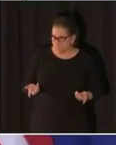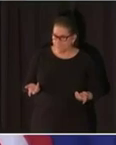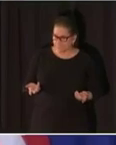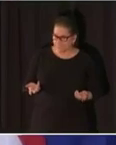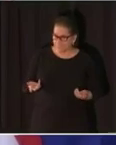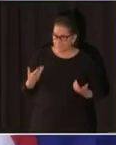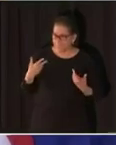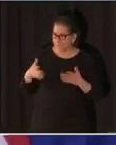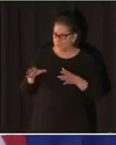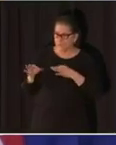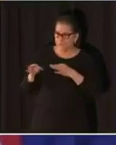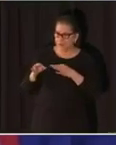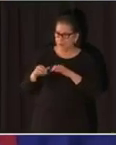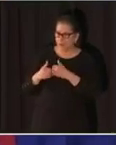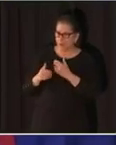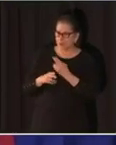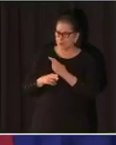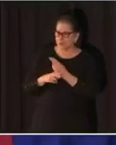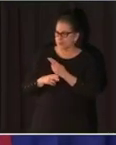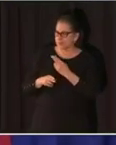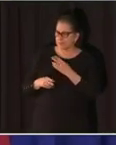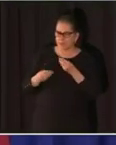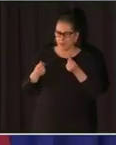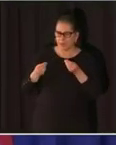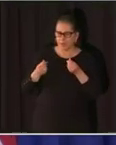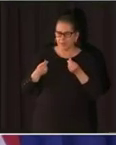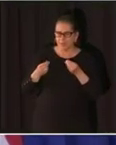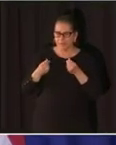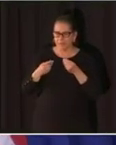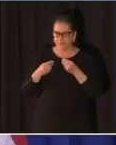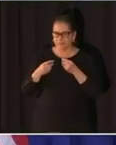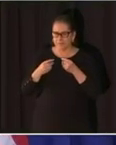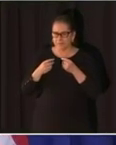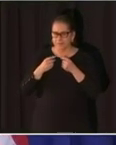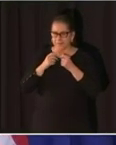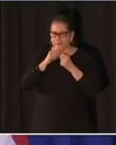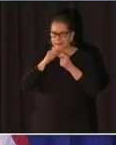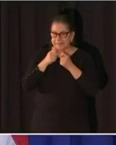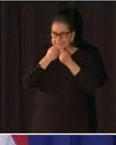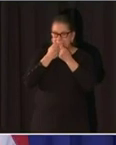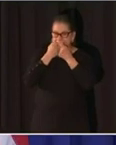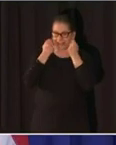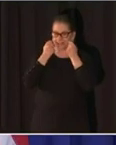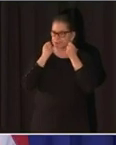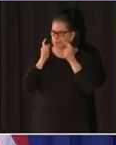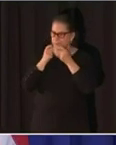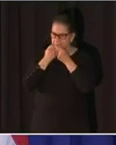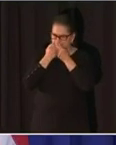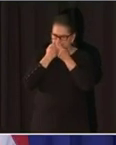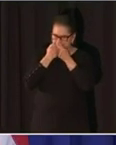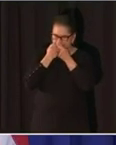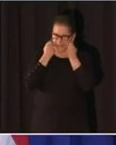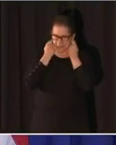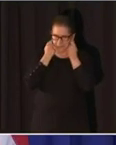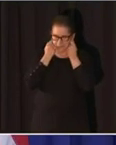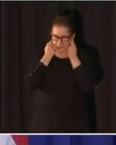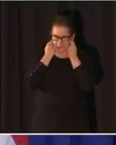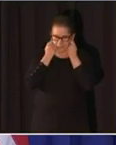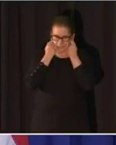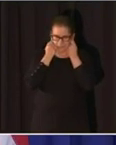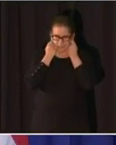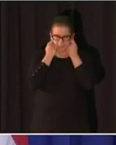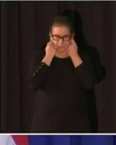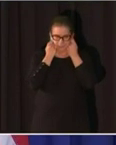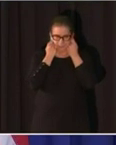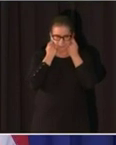appropriate. So if it is loose in a certain manner, we would not want you to use it that